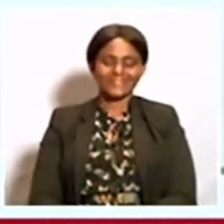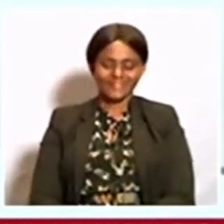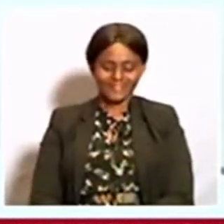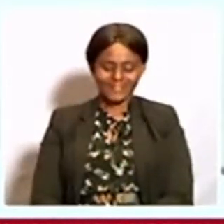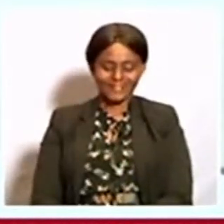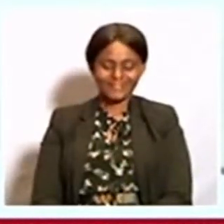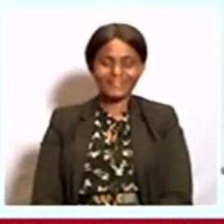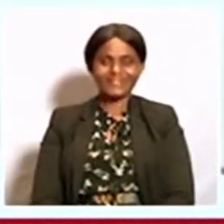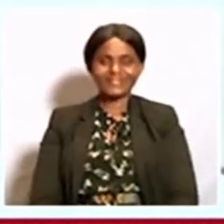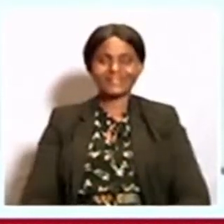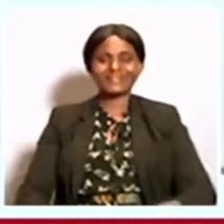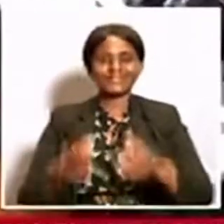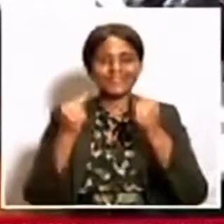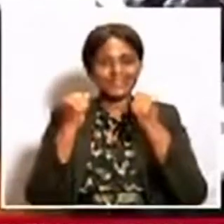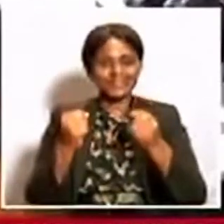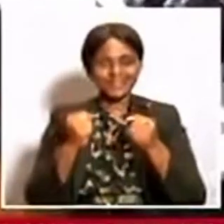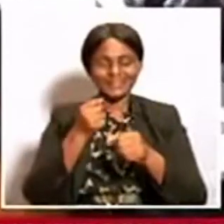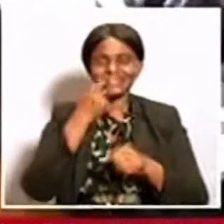Those are strong instructions.